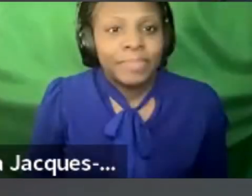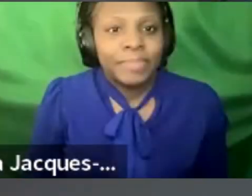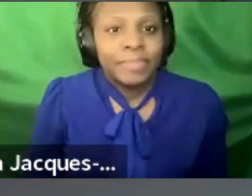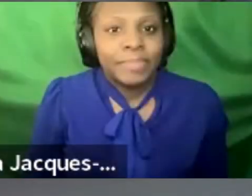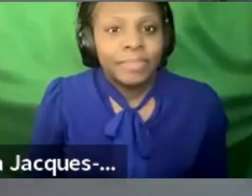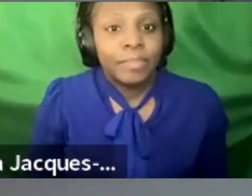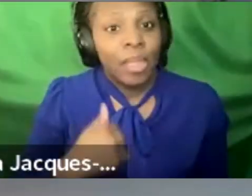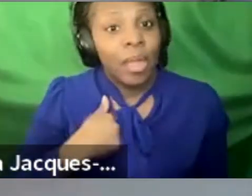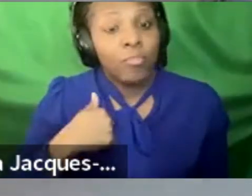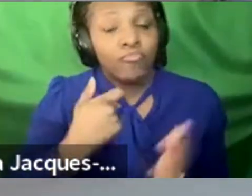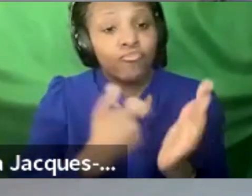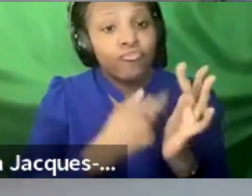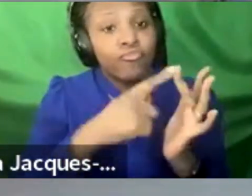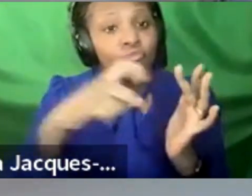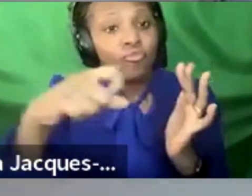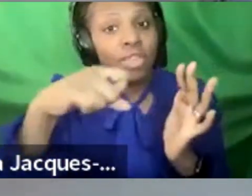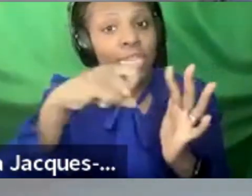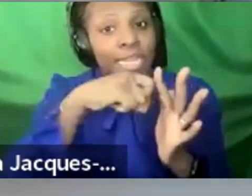So I'm Rikki,